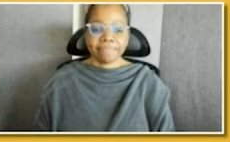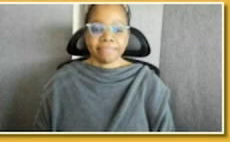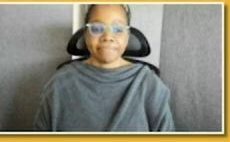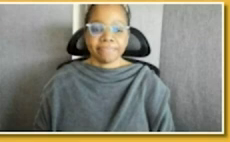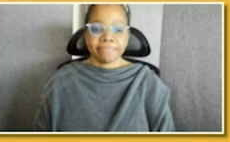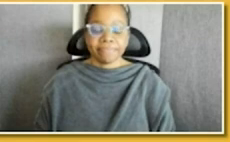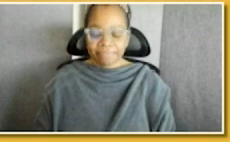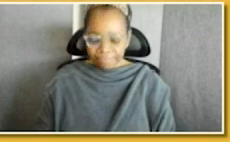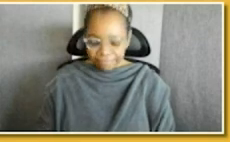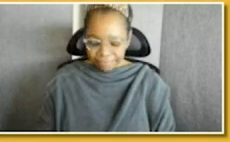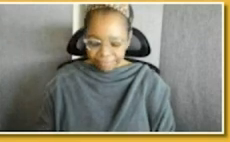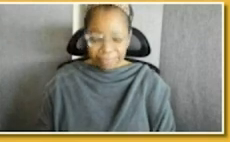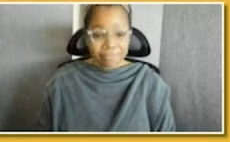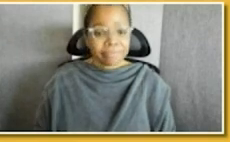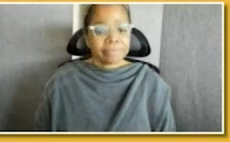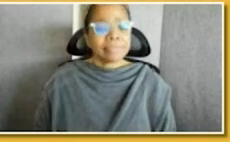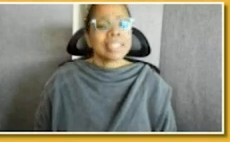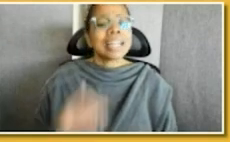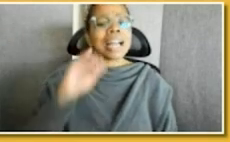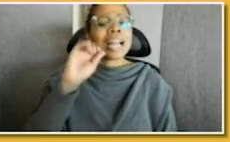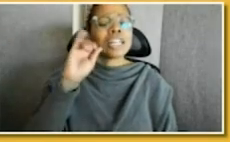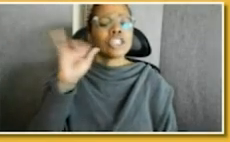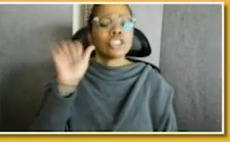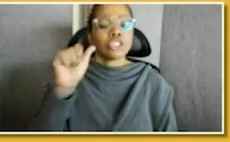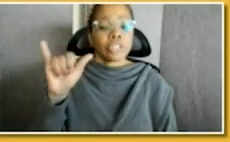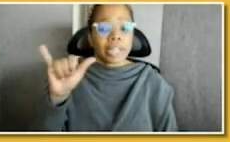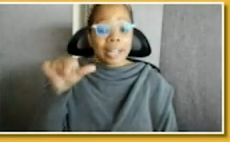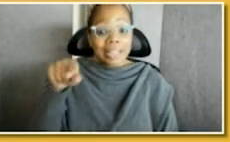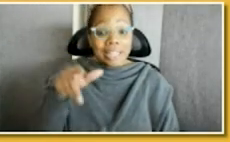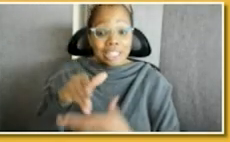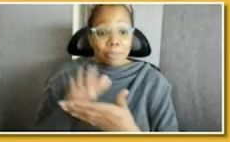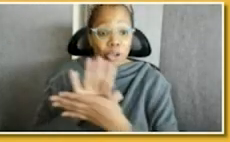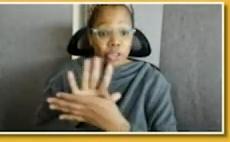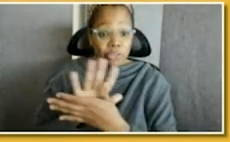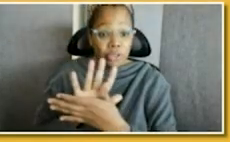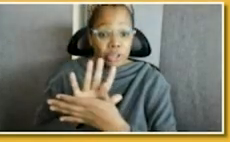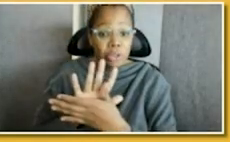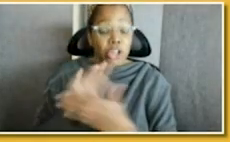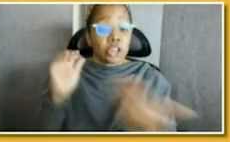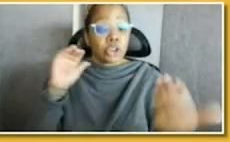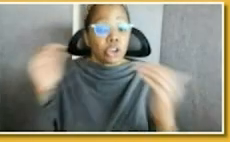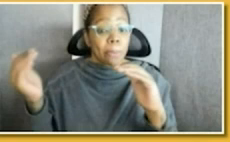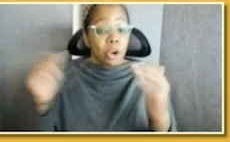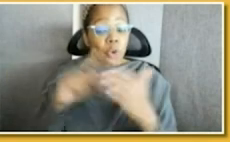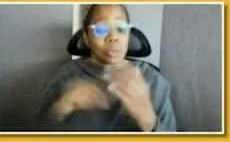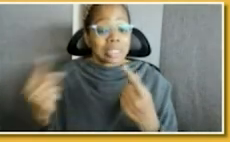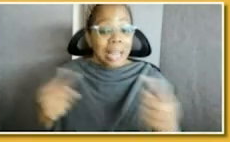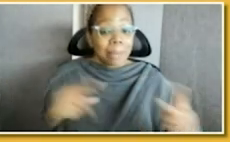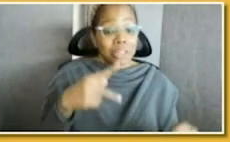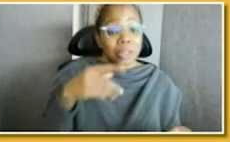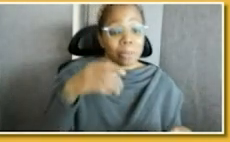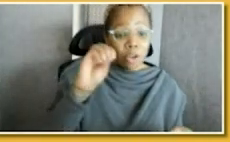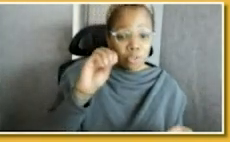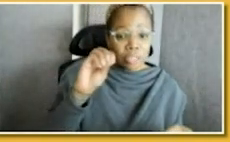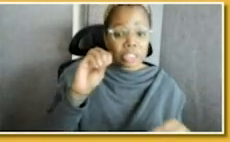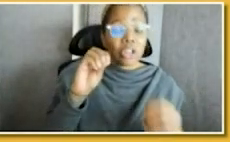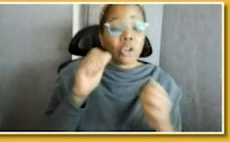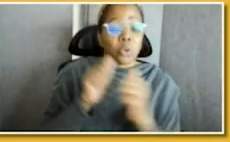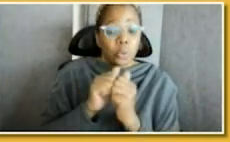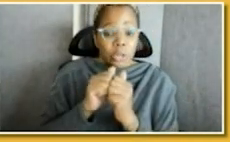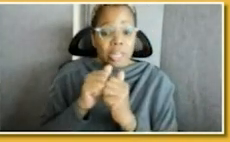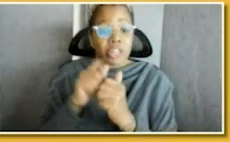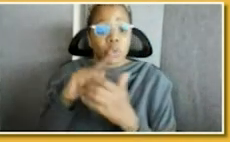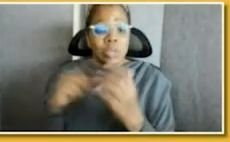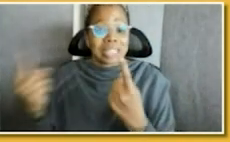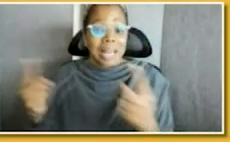So, Jay, in this part of the film, you compare what is happening in the Postal Service to what we see happening in Amazon, mm-hmm. and that's been getting a